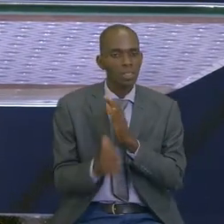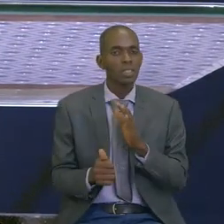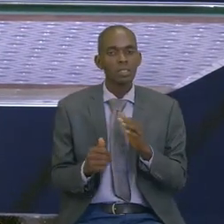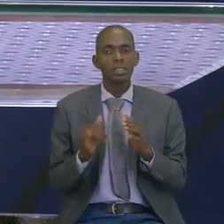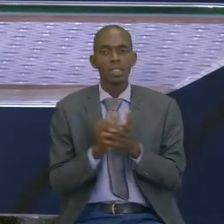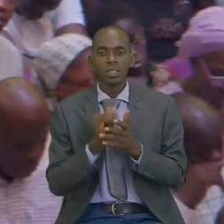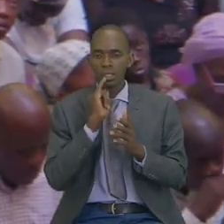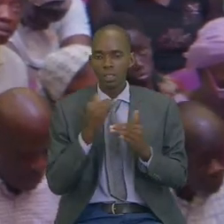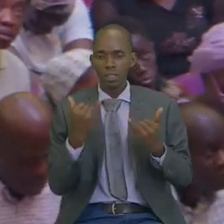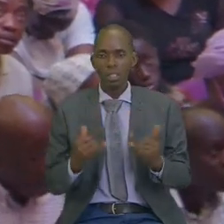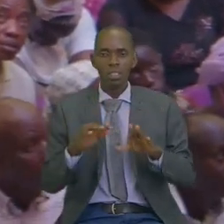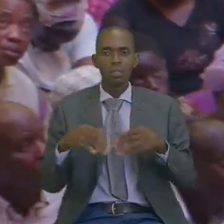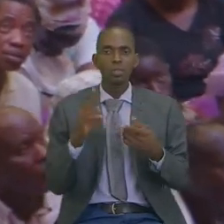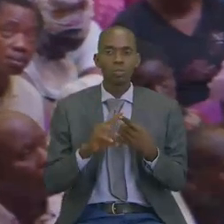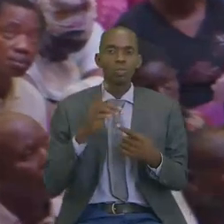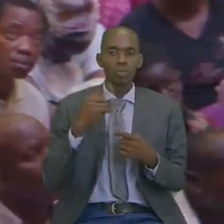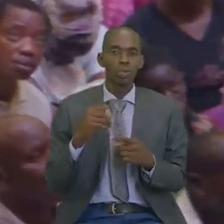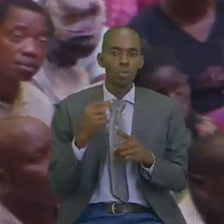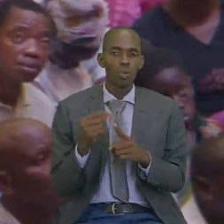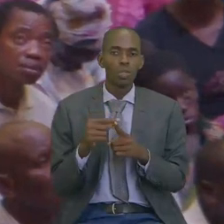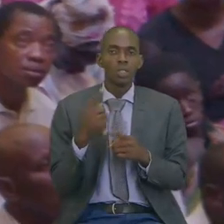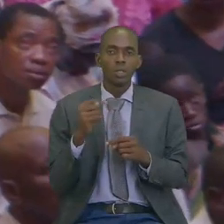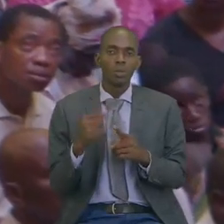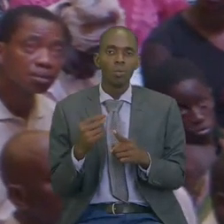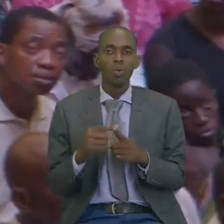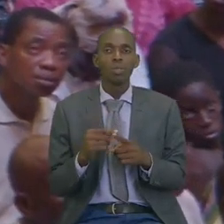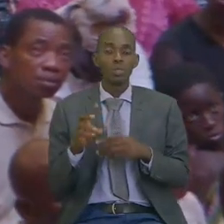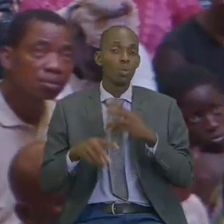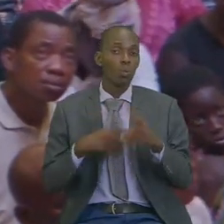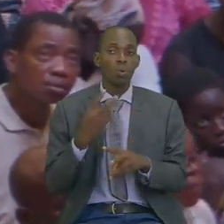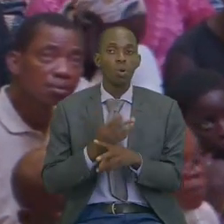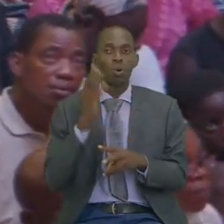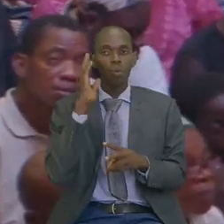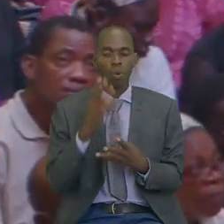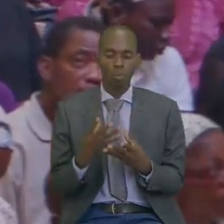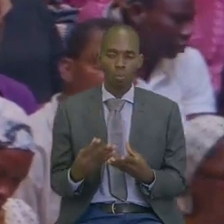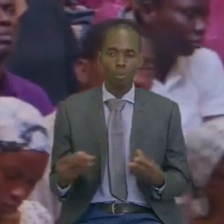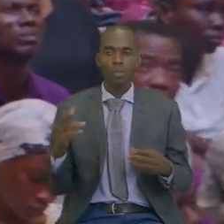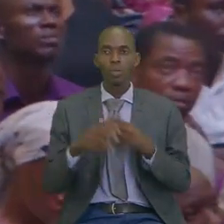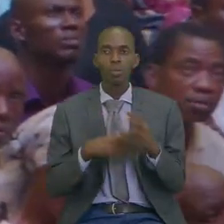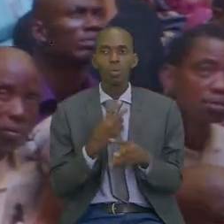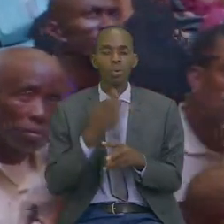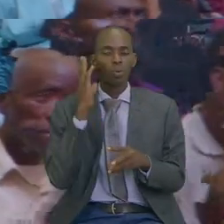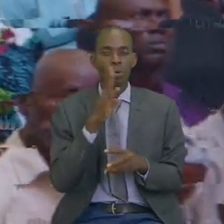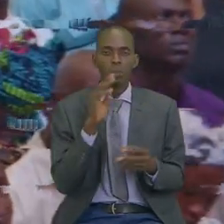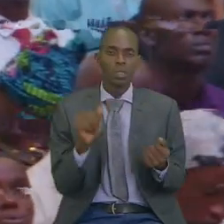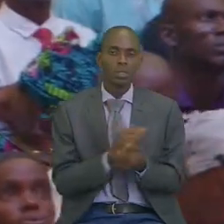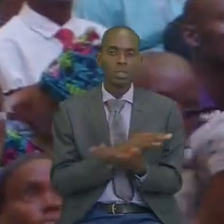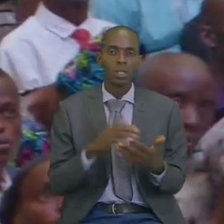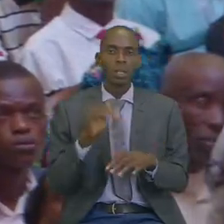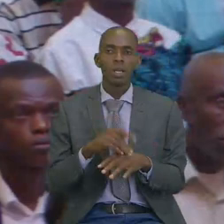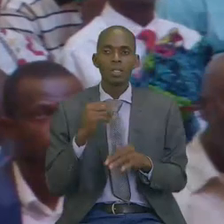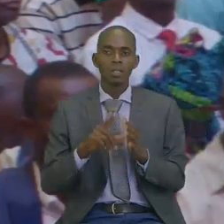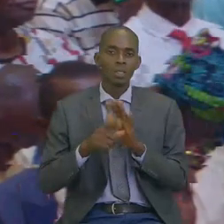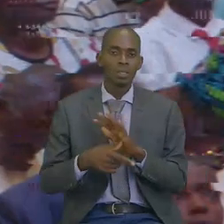the world is going to melt away. The world is going to collapse at the latter time, and